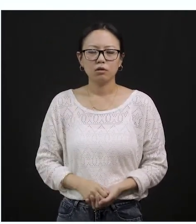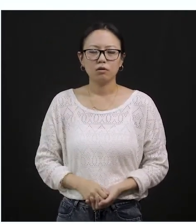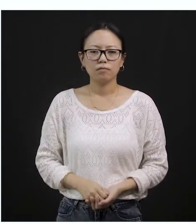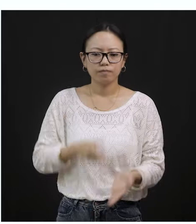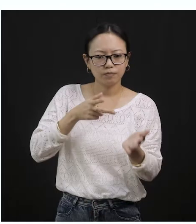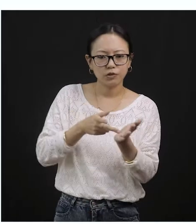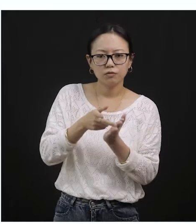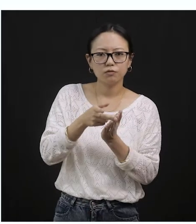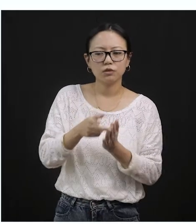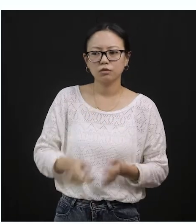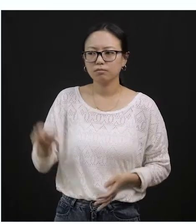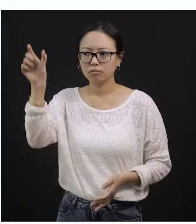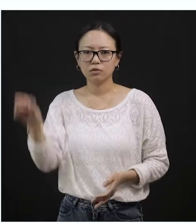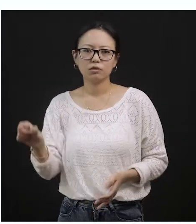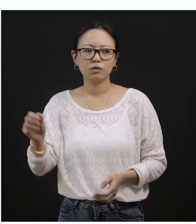farmer.